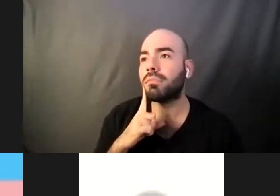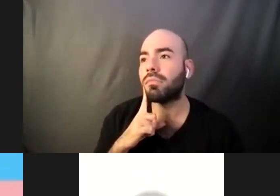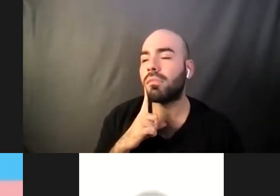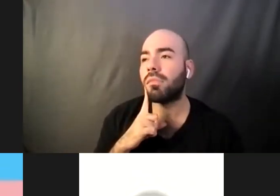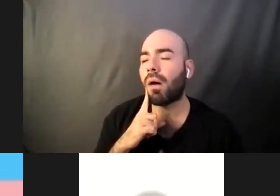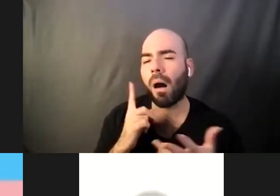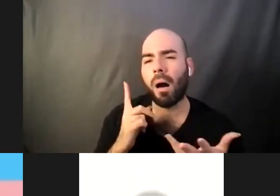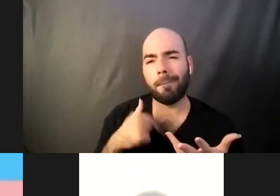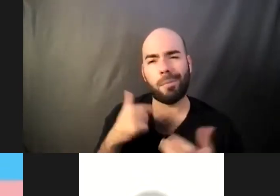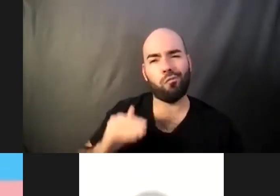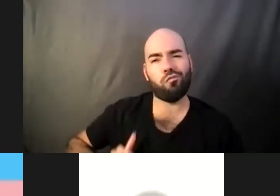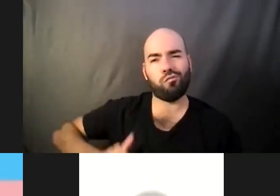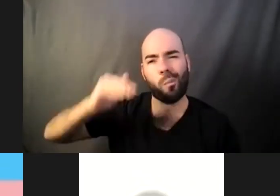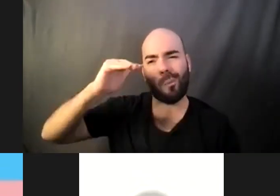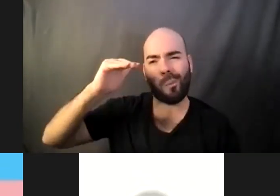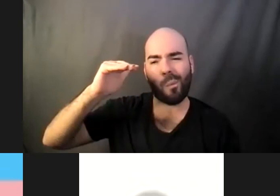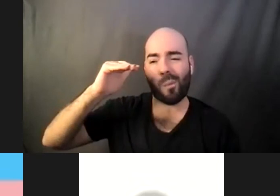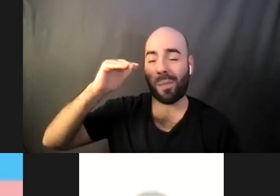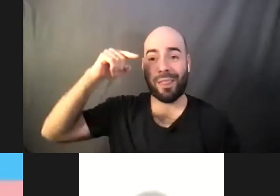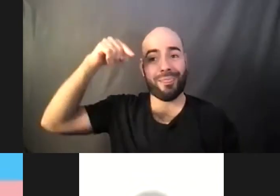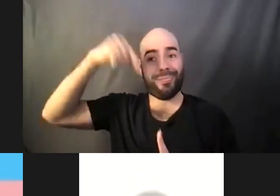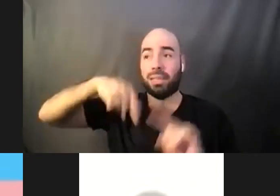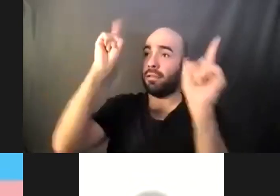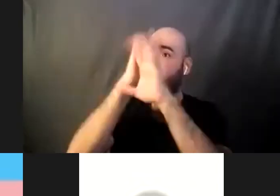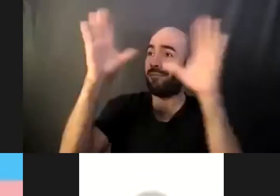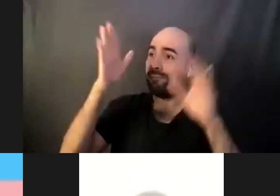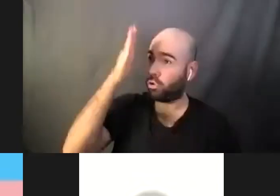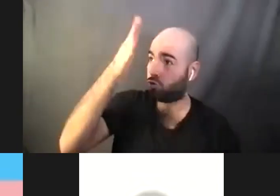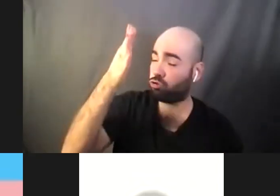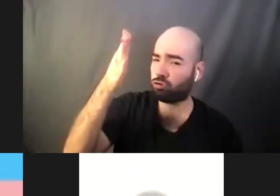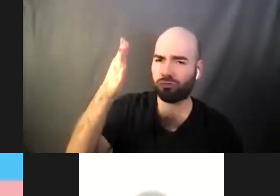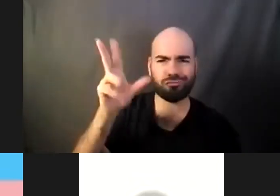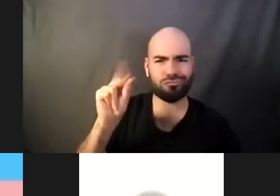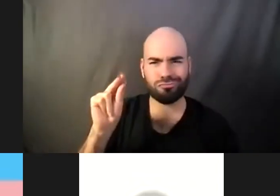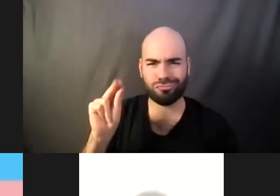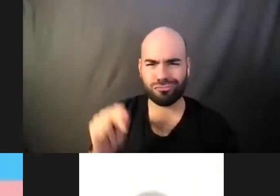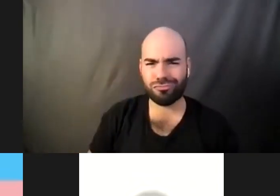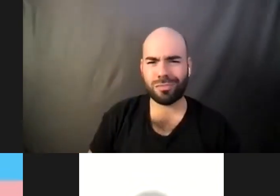when I was growing up, this was never an option for me. Like, you know, like Vanessa,